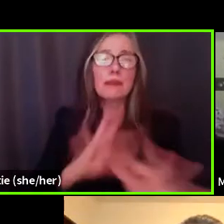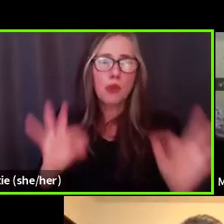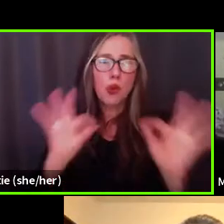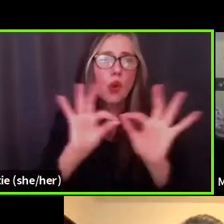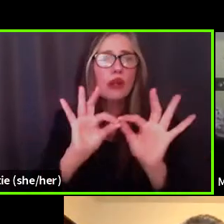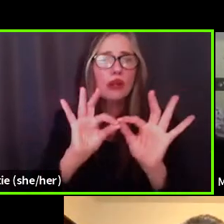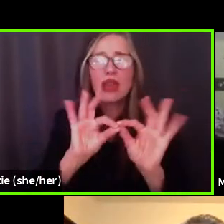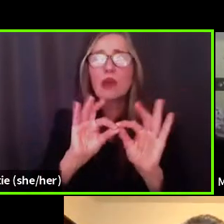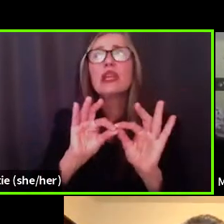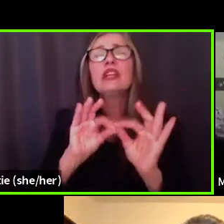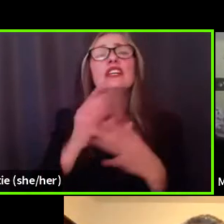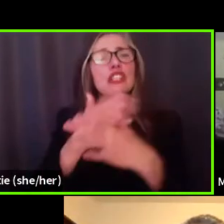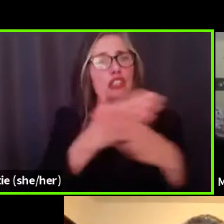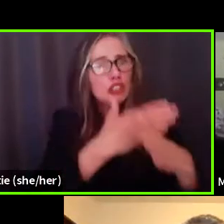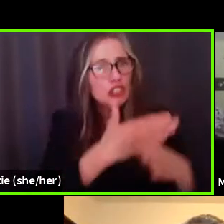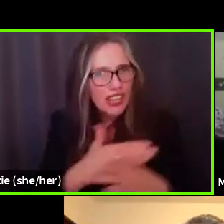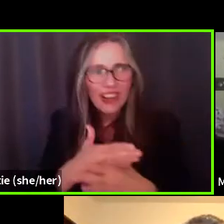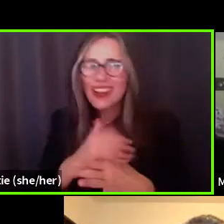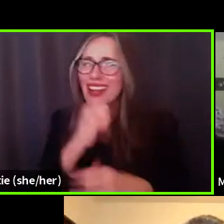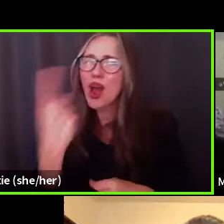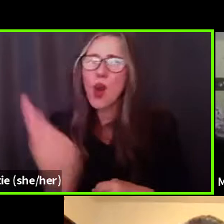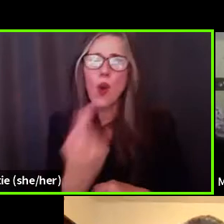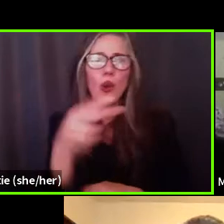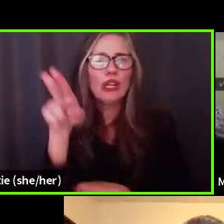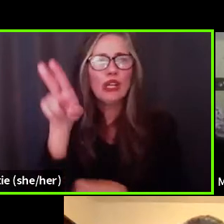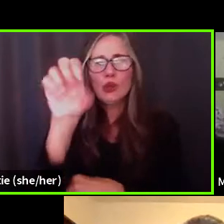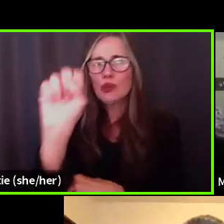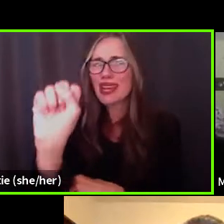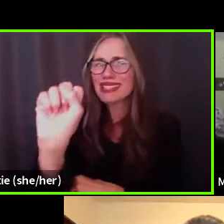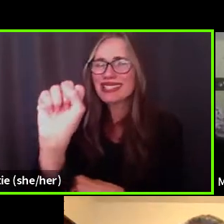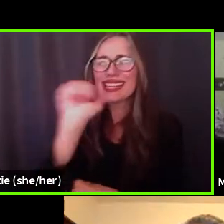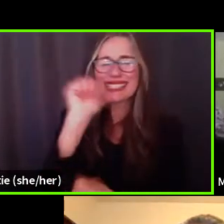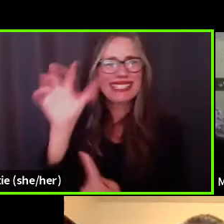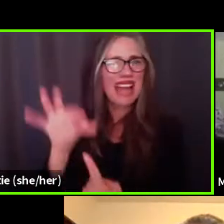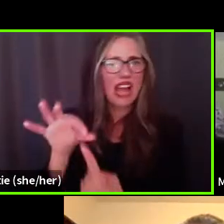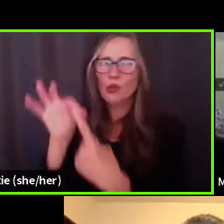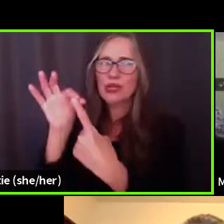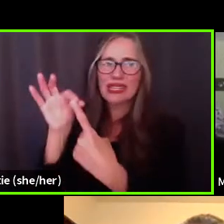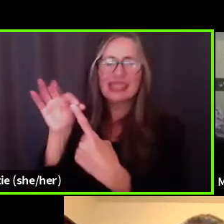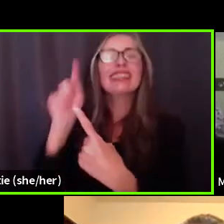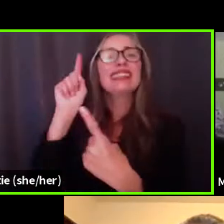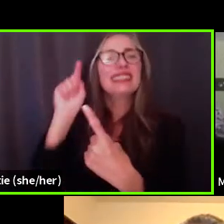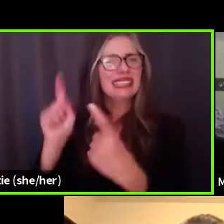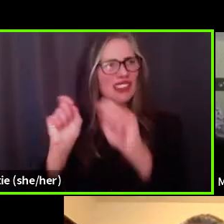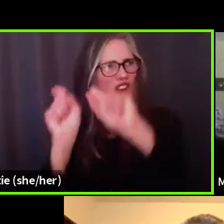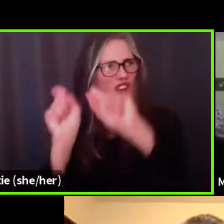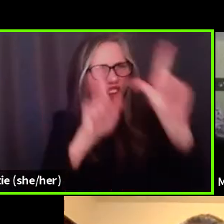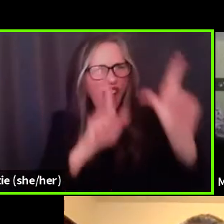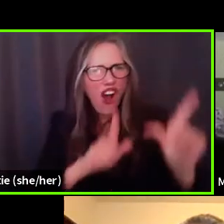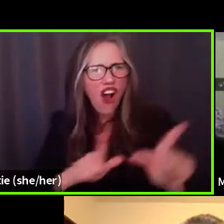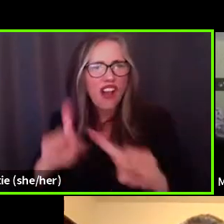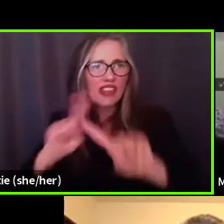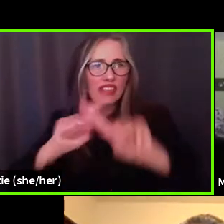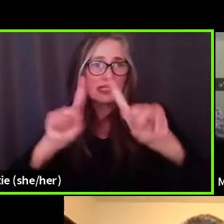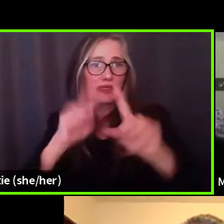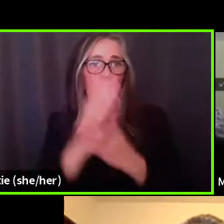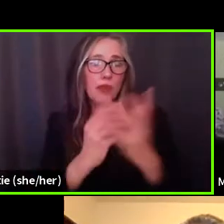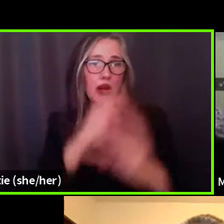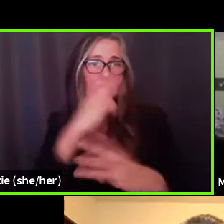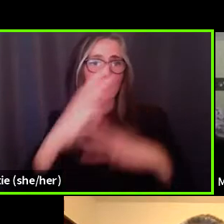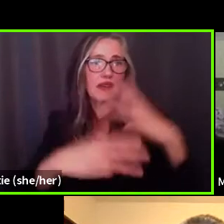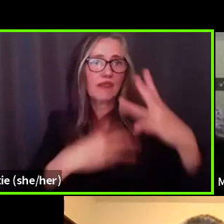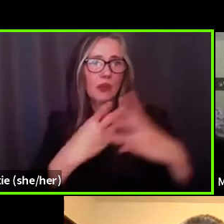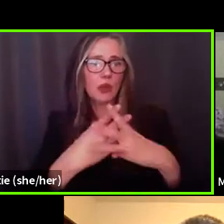united states is not unique in this effort um and um we can um uh have this